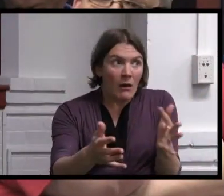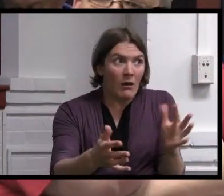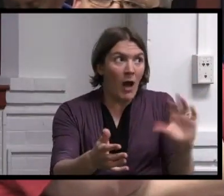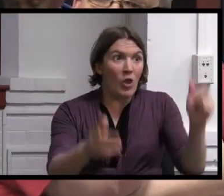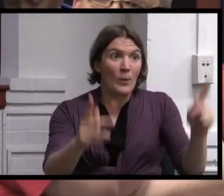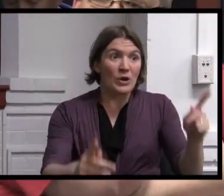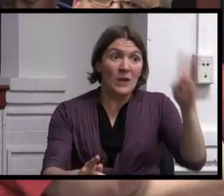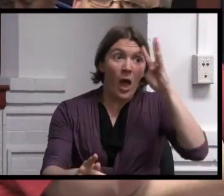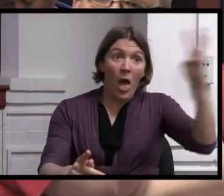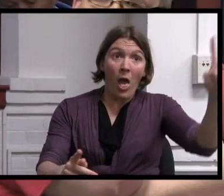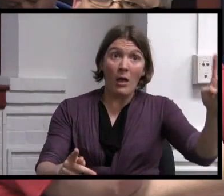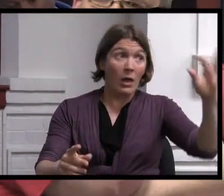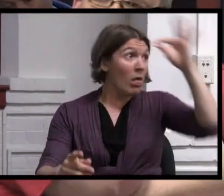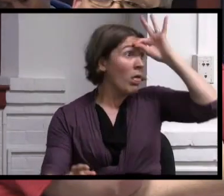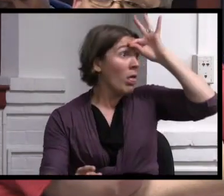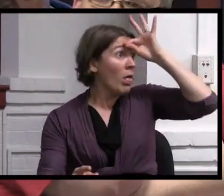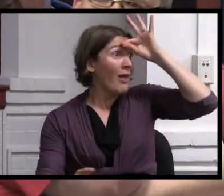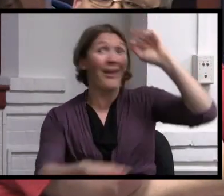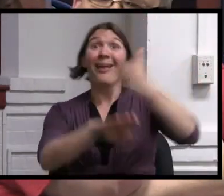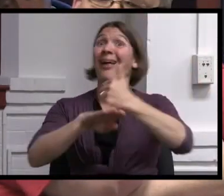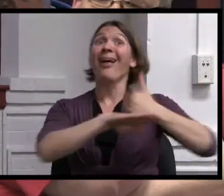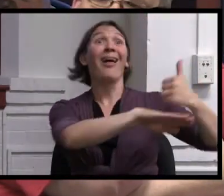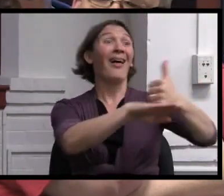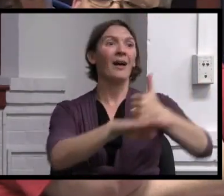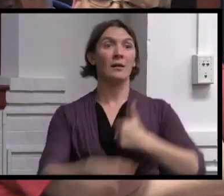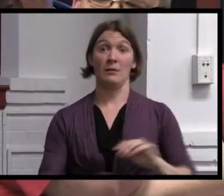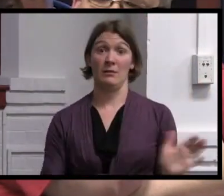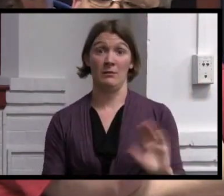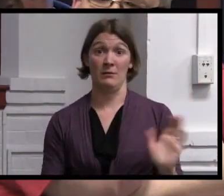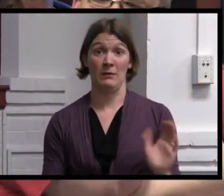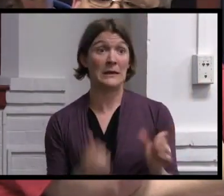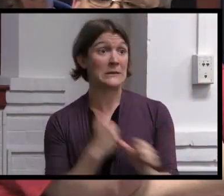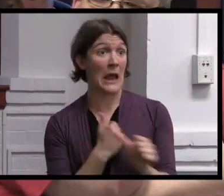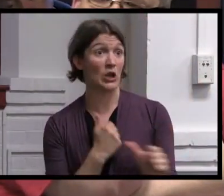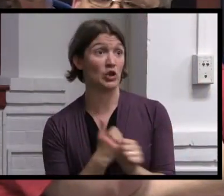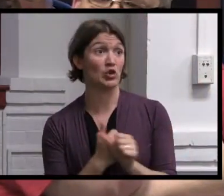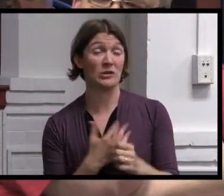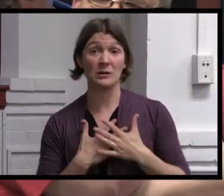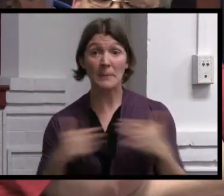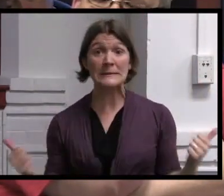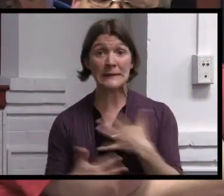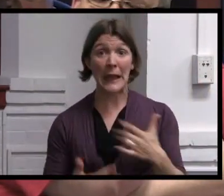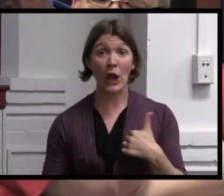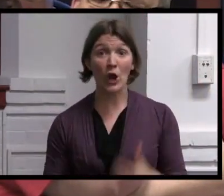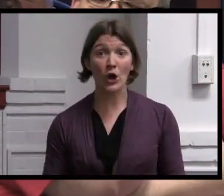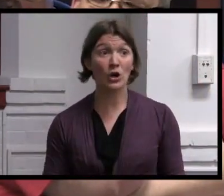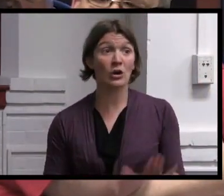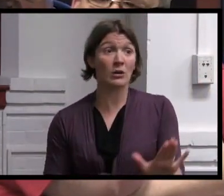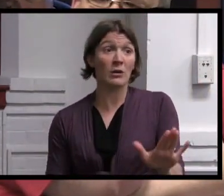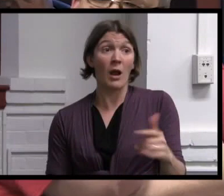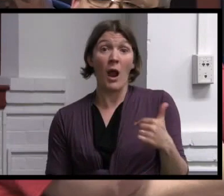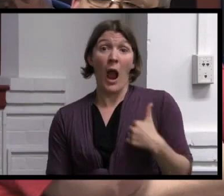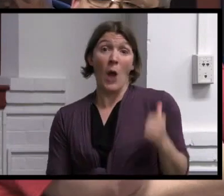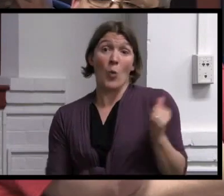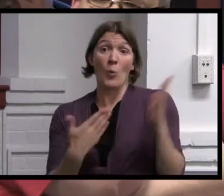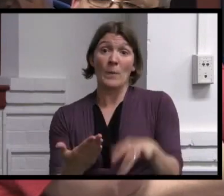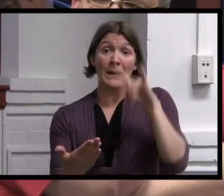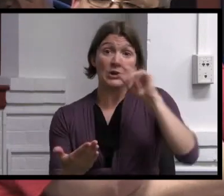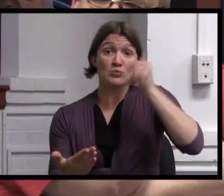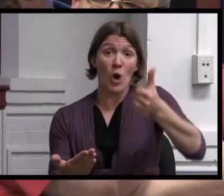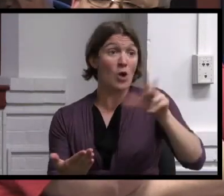want people who don't know how to rig setting up circus equipment. I find that terrifying. So I won't be bringing my child there